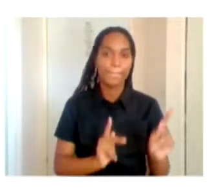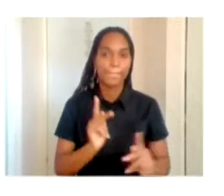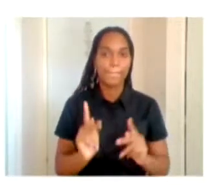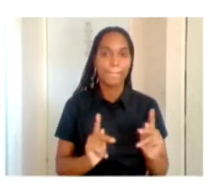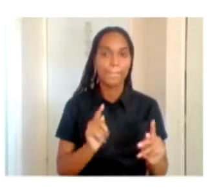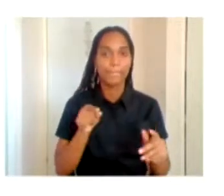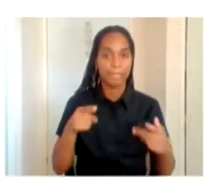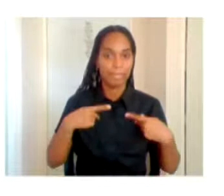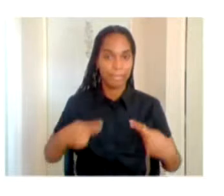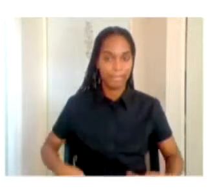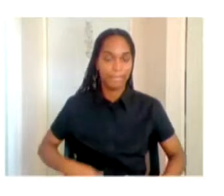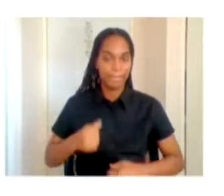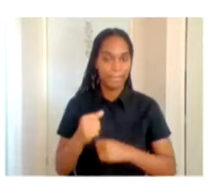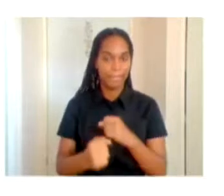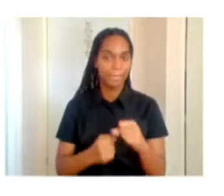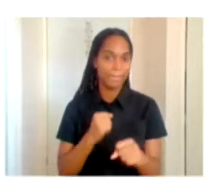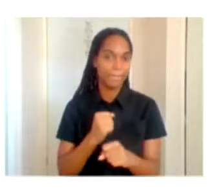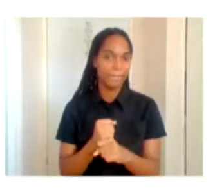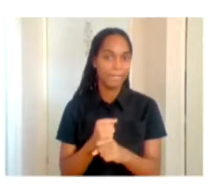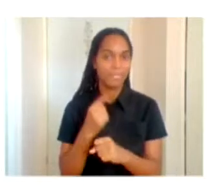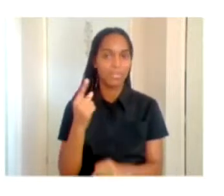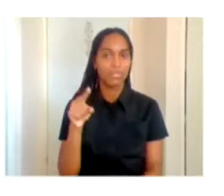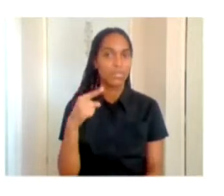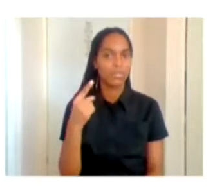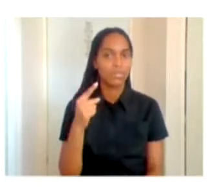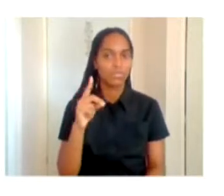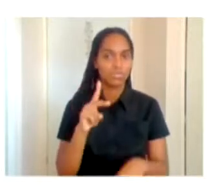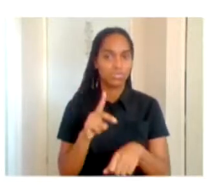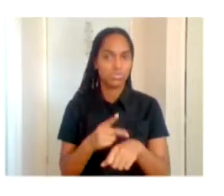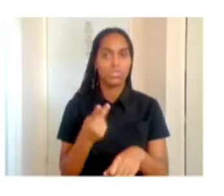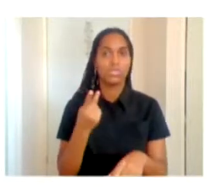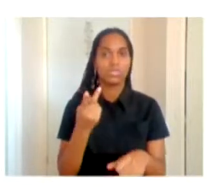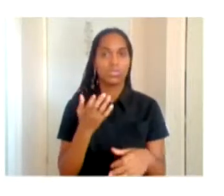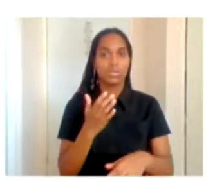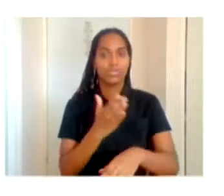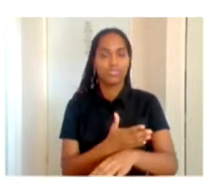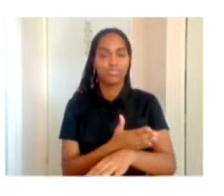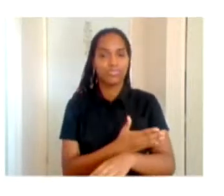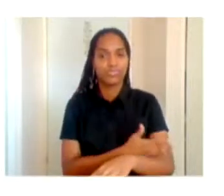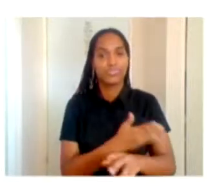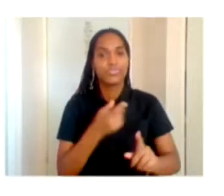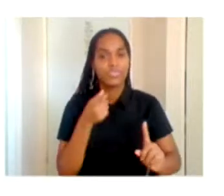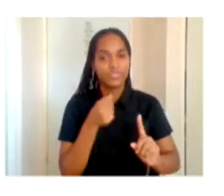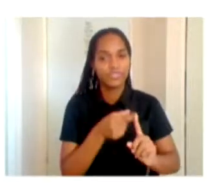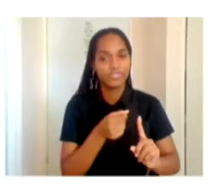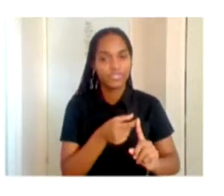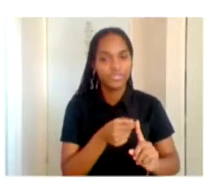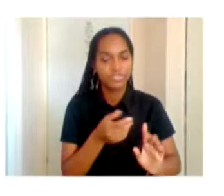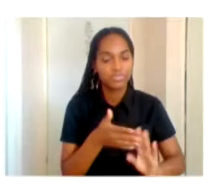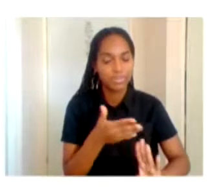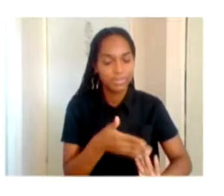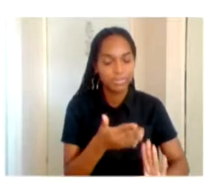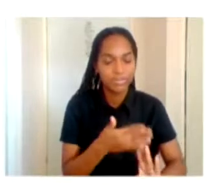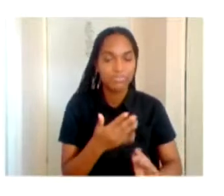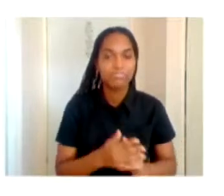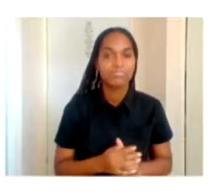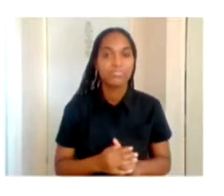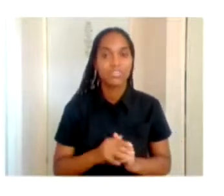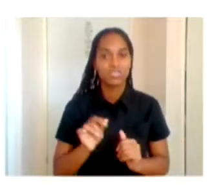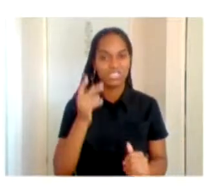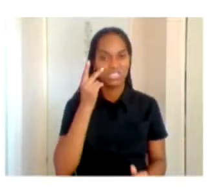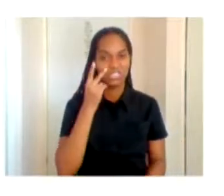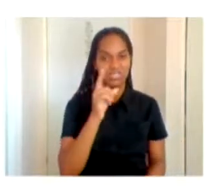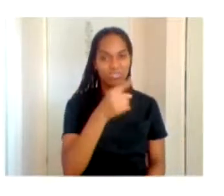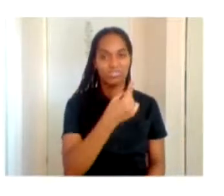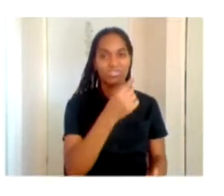layer guys only tries to improve the efficiency. You have seen that the single graph just kind of